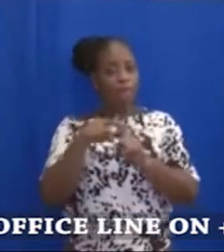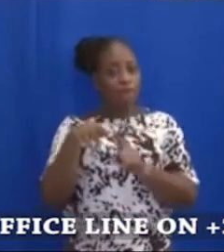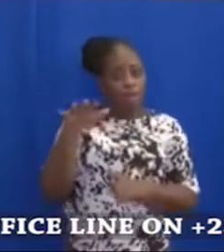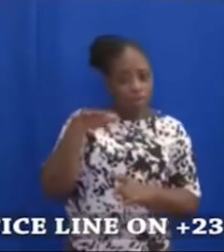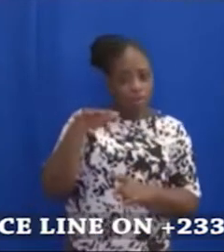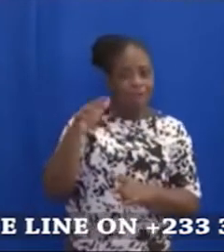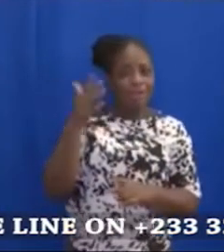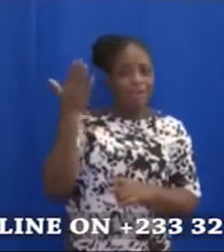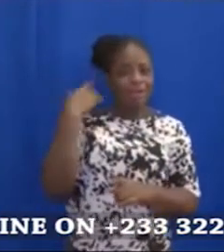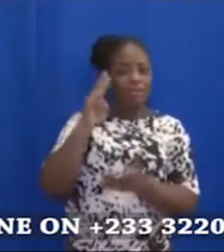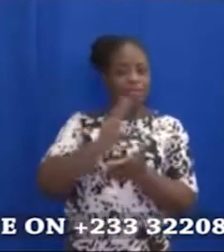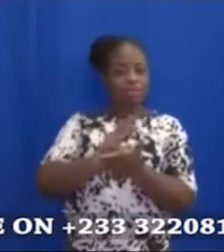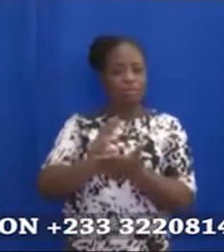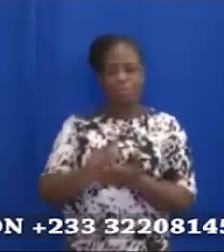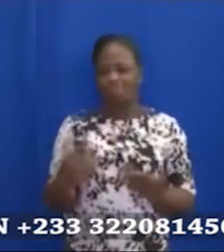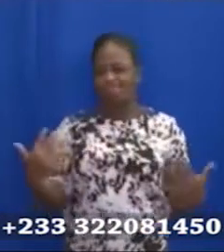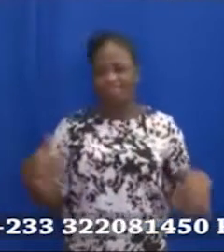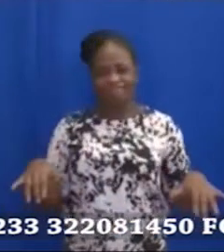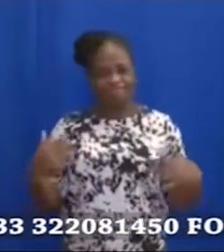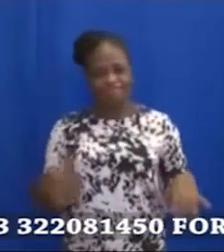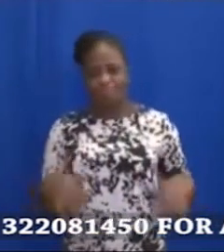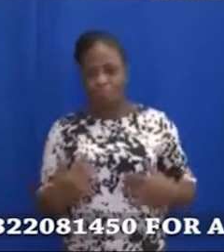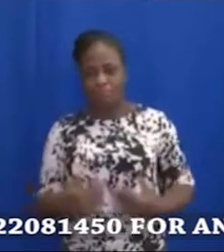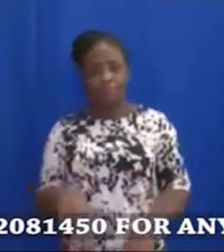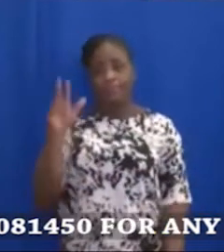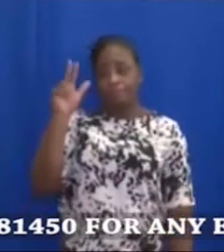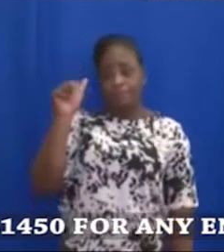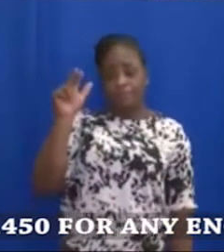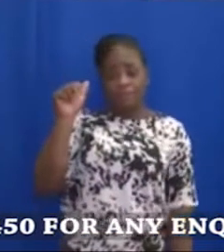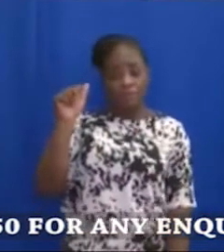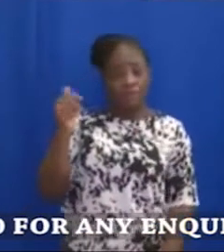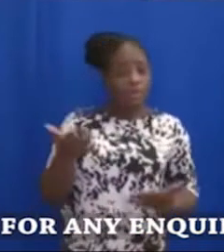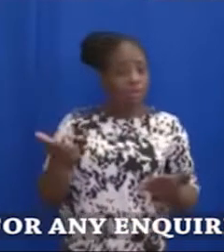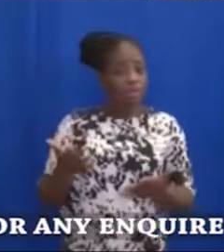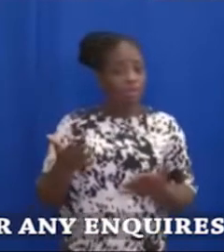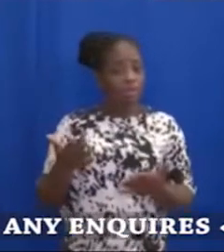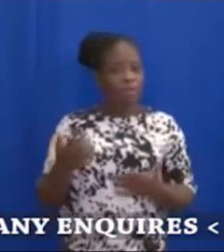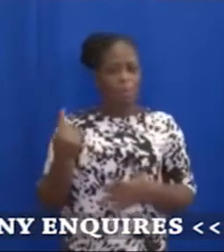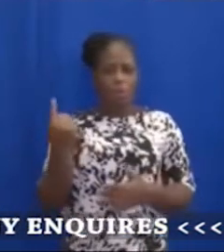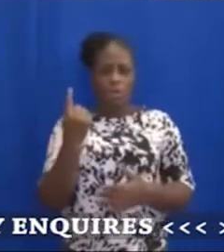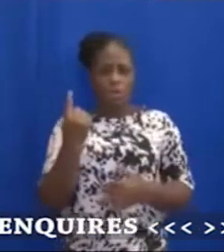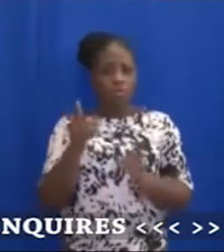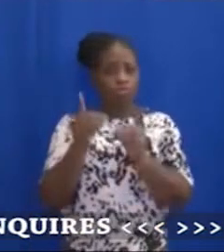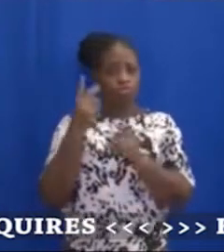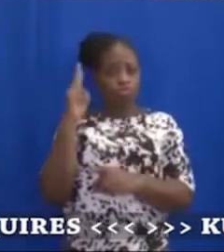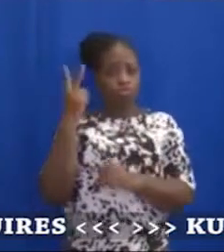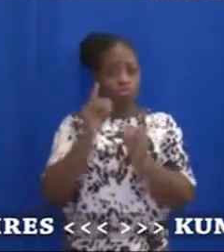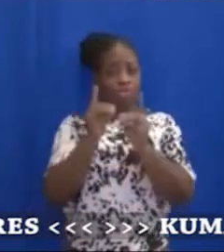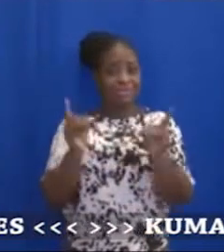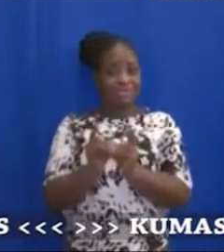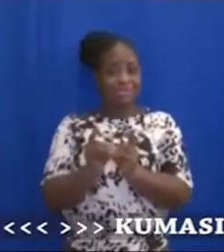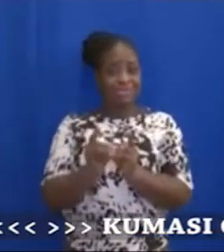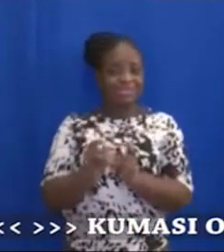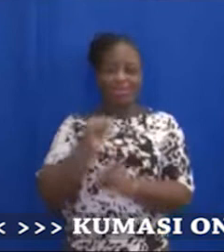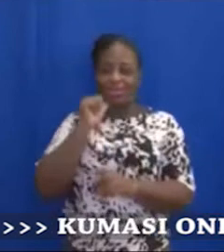weeks. In Greater Accra, with the exception of 2 districts, all districts have